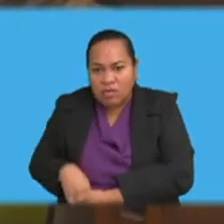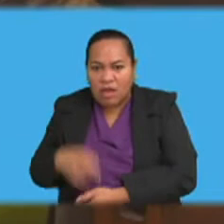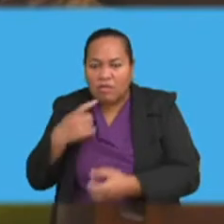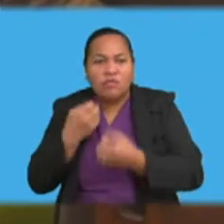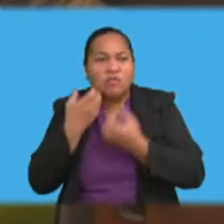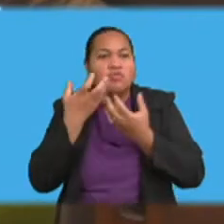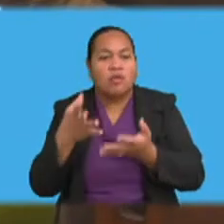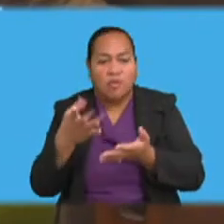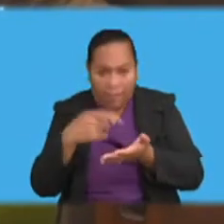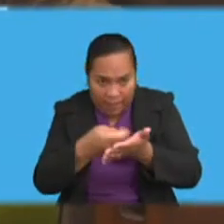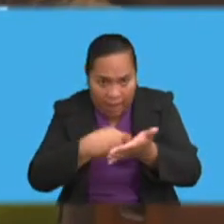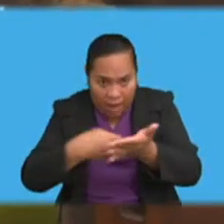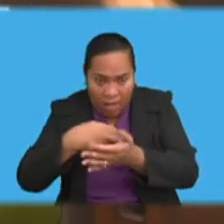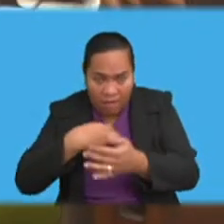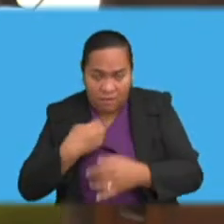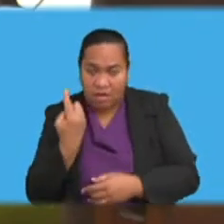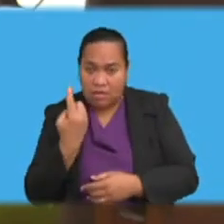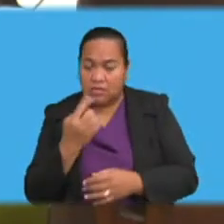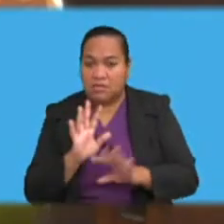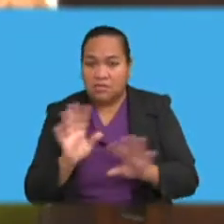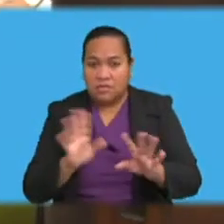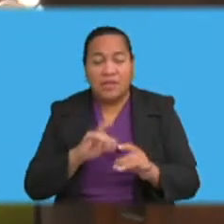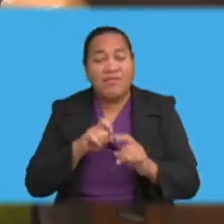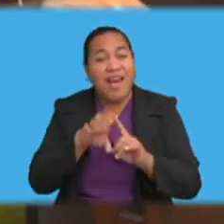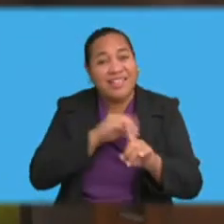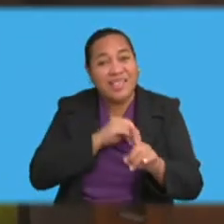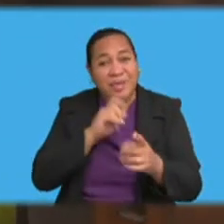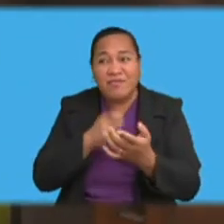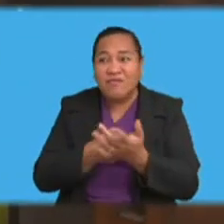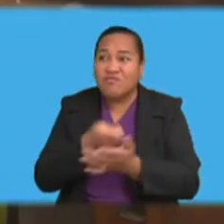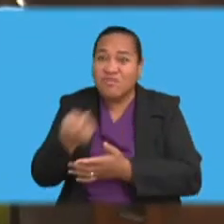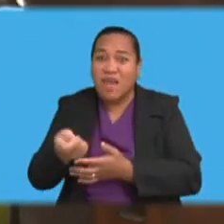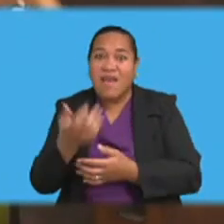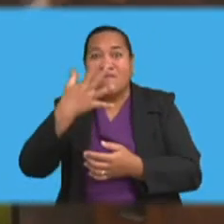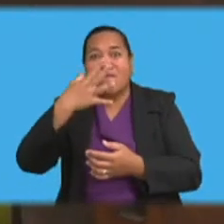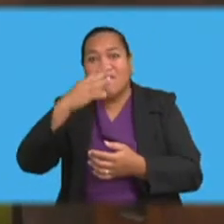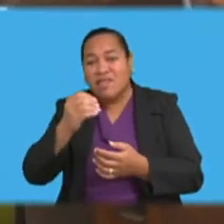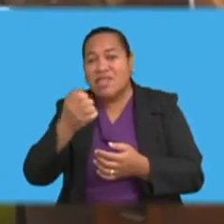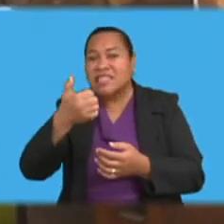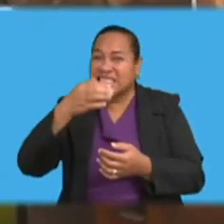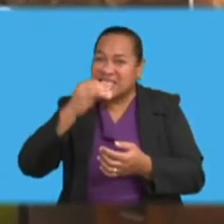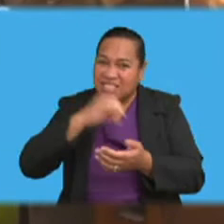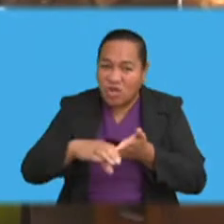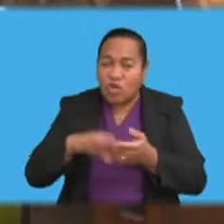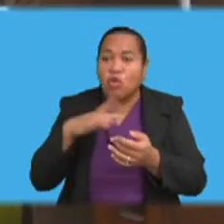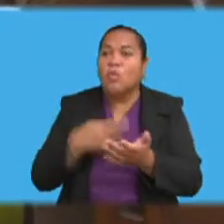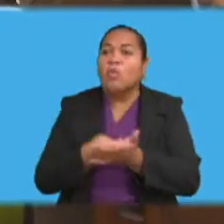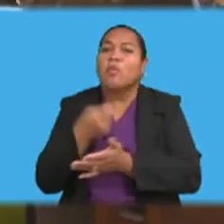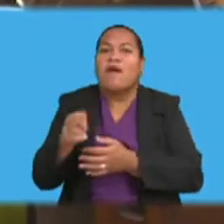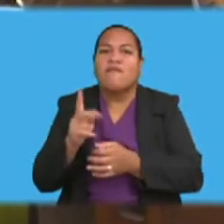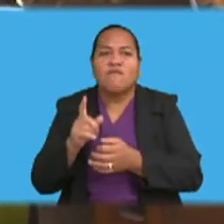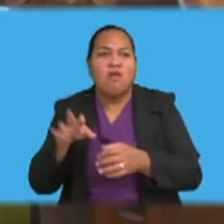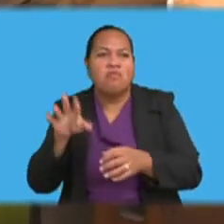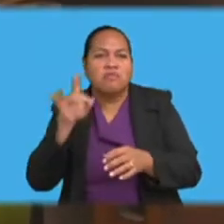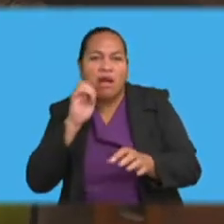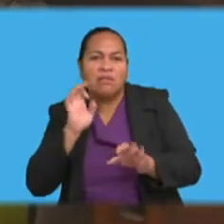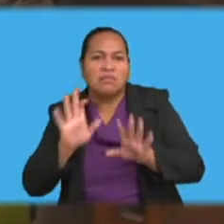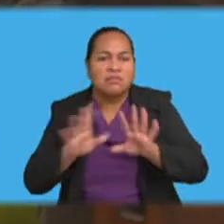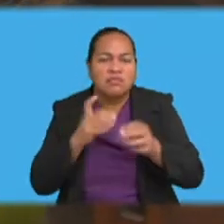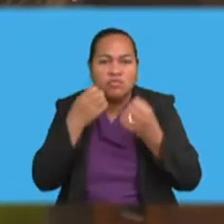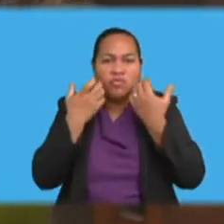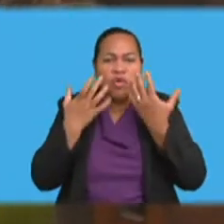commercials. So, Madam Speaker, when you pay, for example, $50 or $60, you're paying to get entertainment. And that's what you're specifically